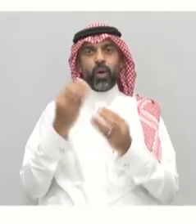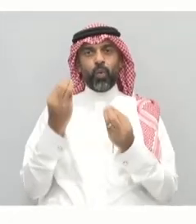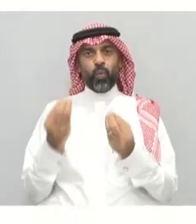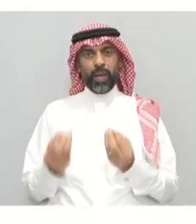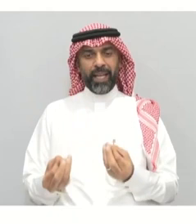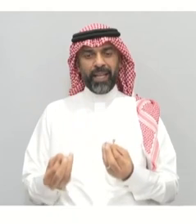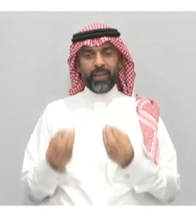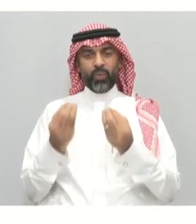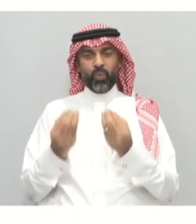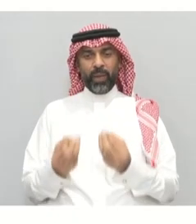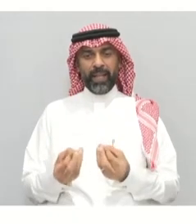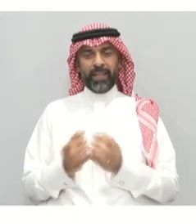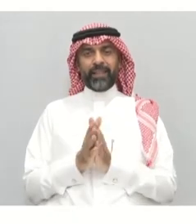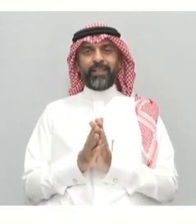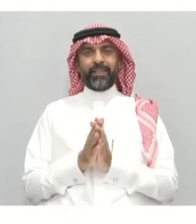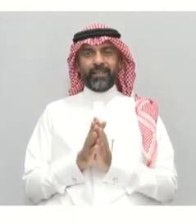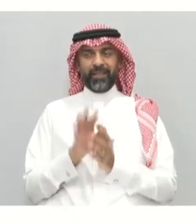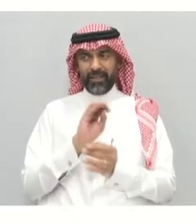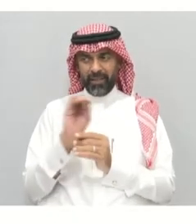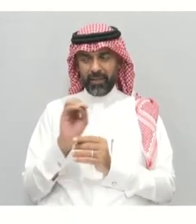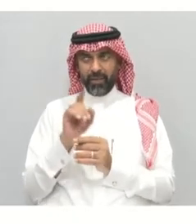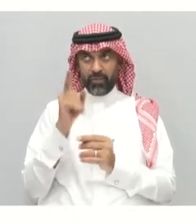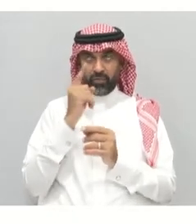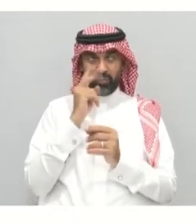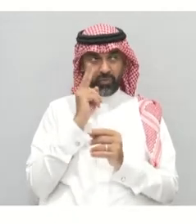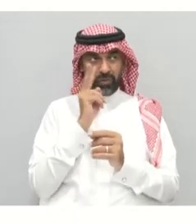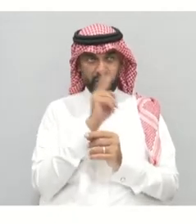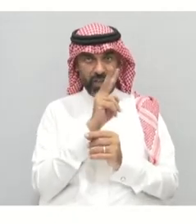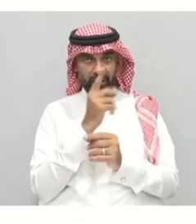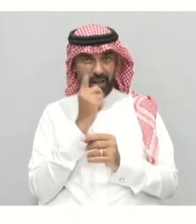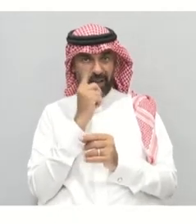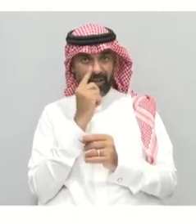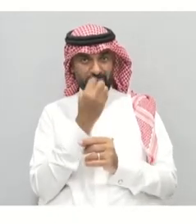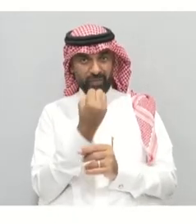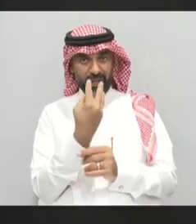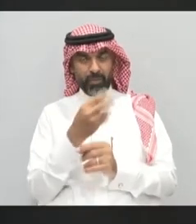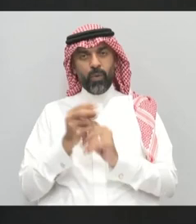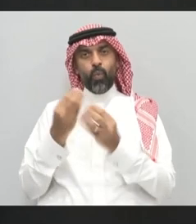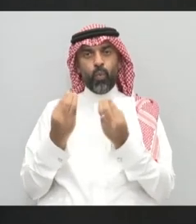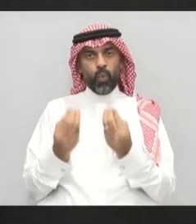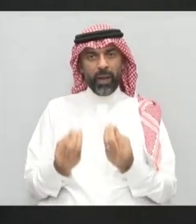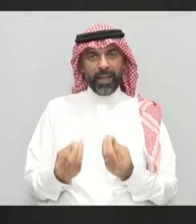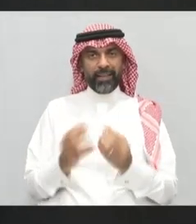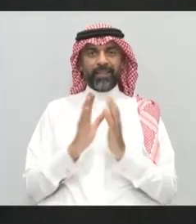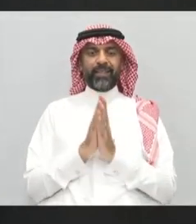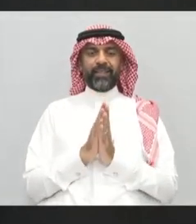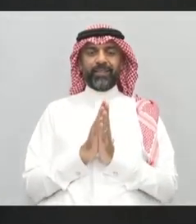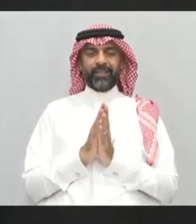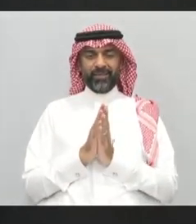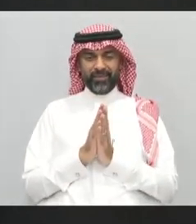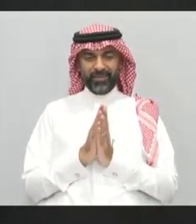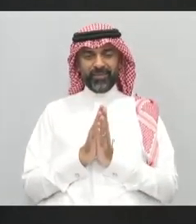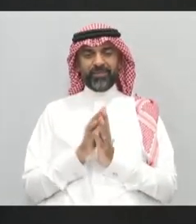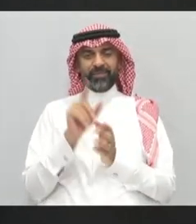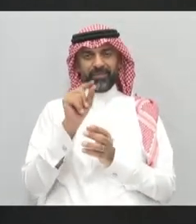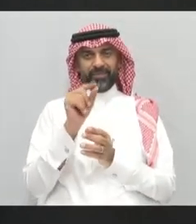Wait, excellent, wait, okay. Because it's about to be red. So be careful, that's